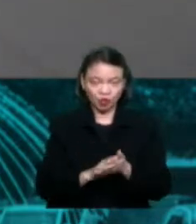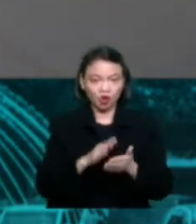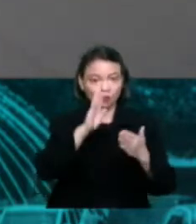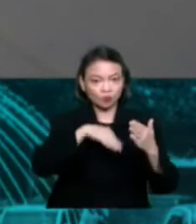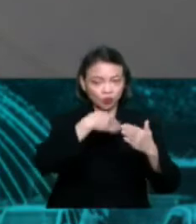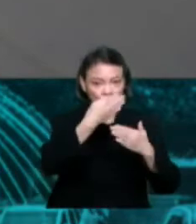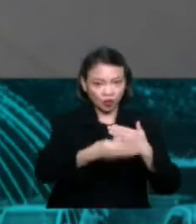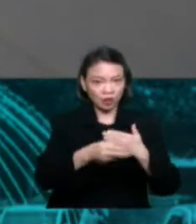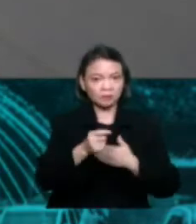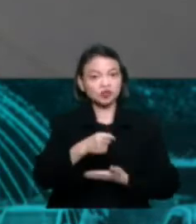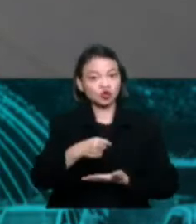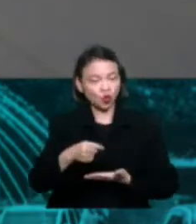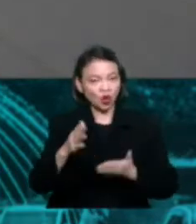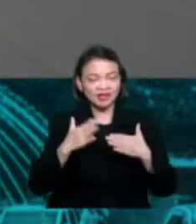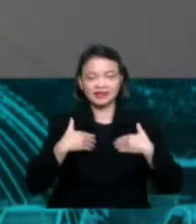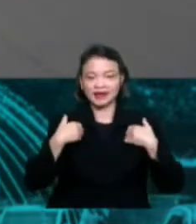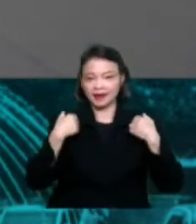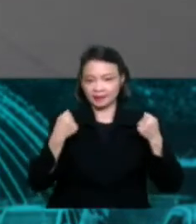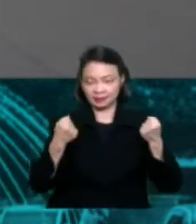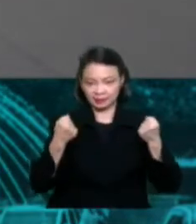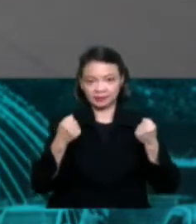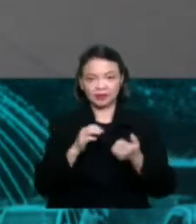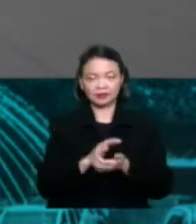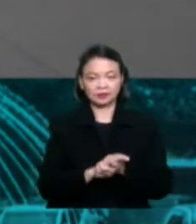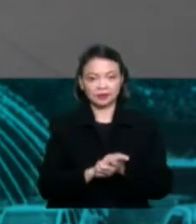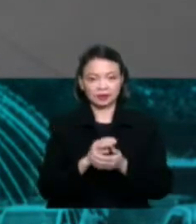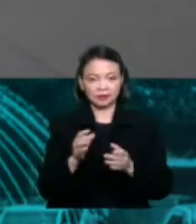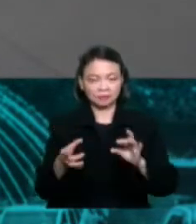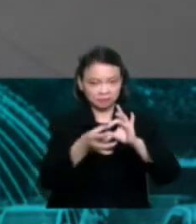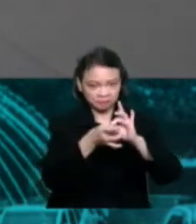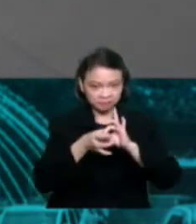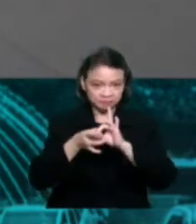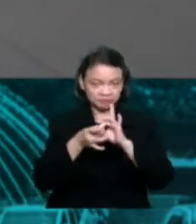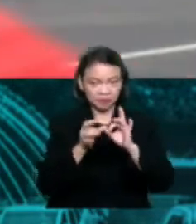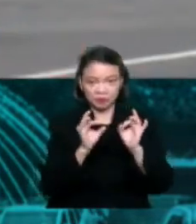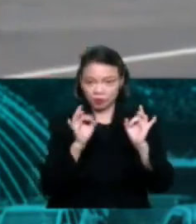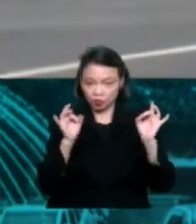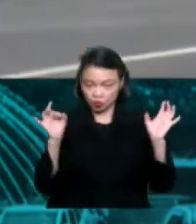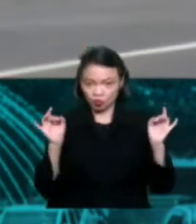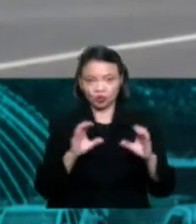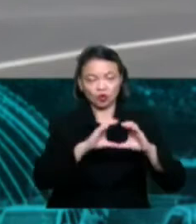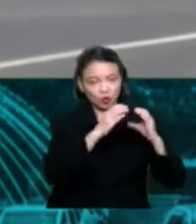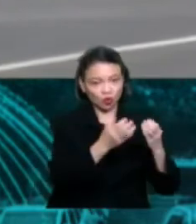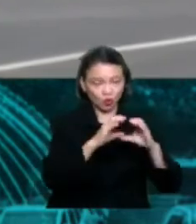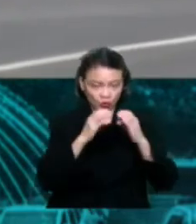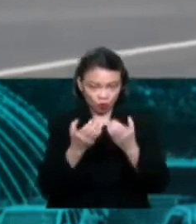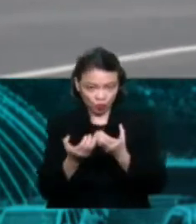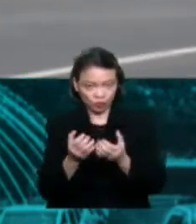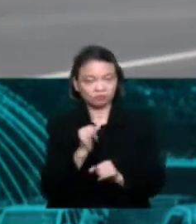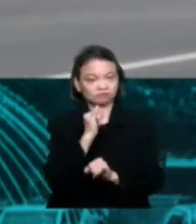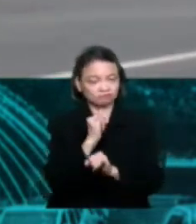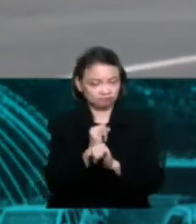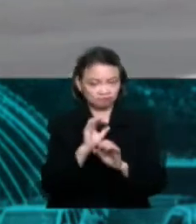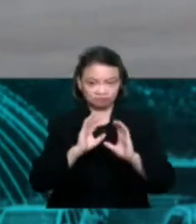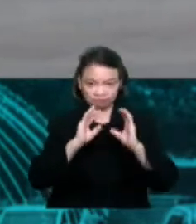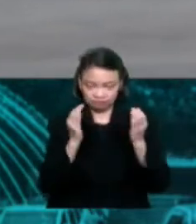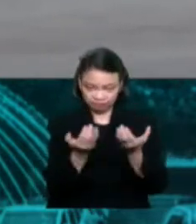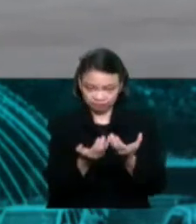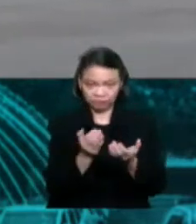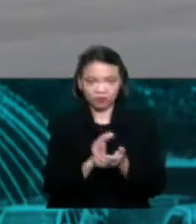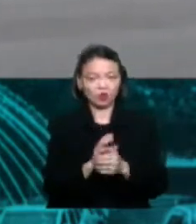other agencies and others. Now, when we talk about school, the first thing now we have is in the pandemic, schools are either,